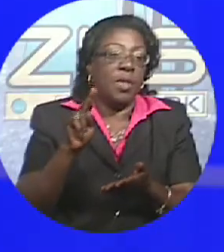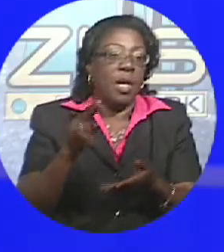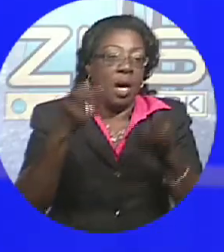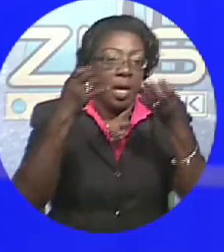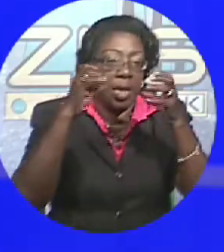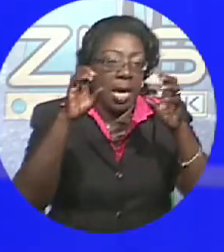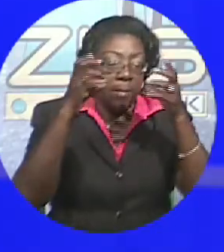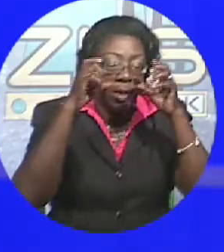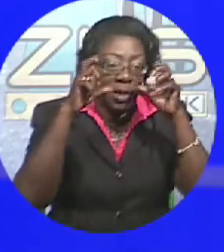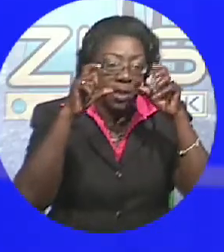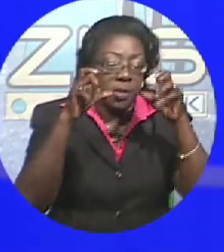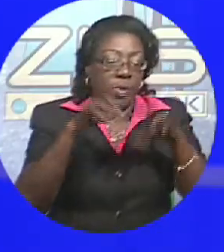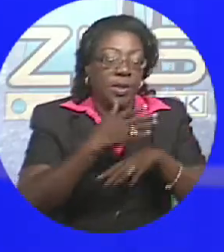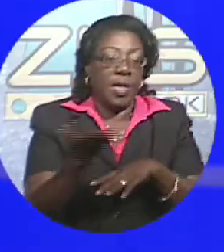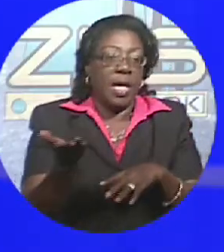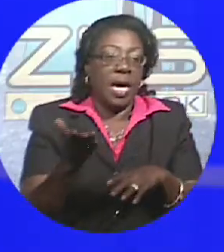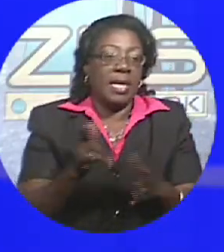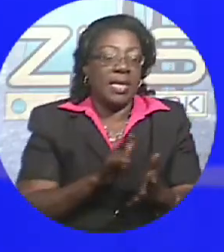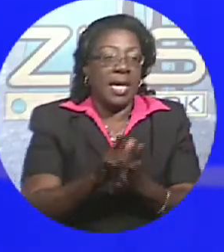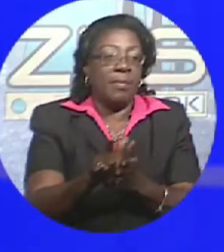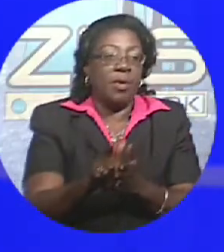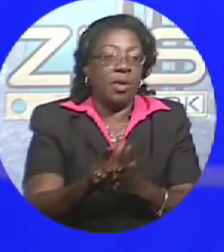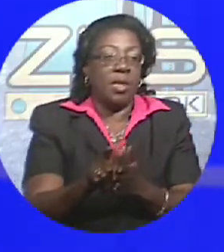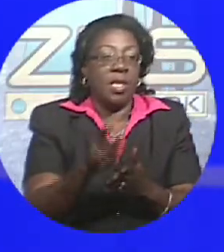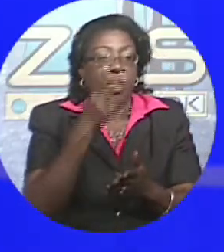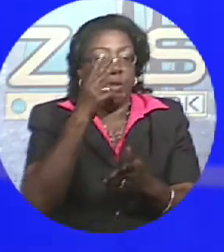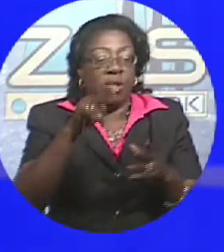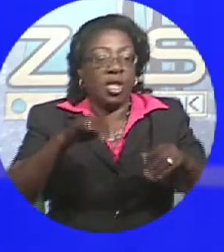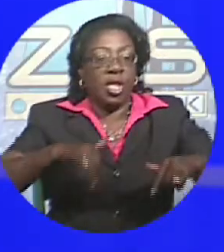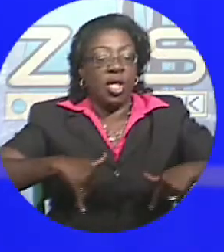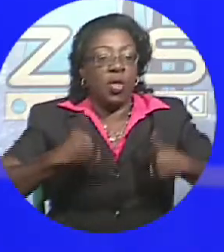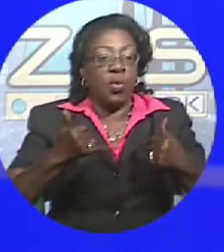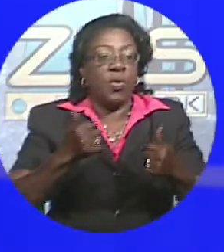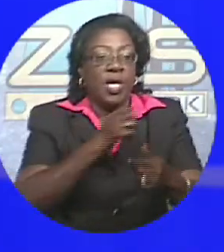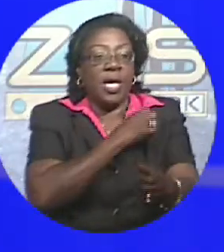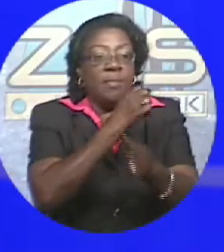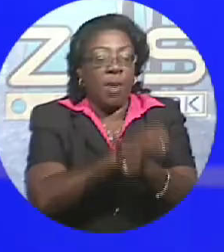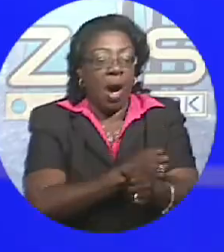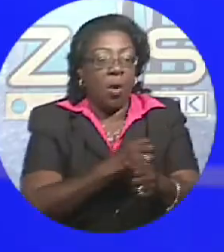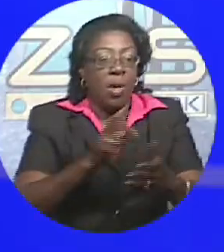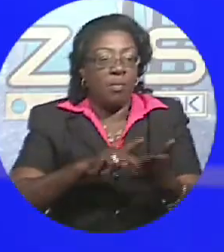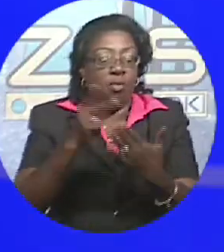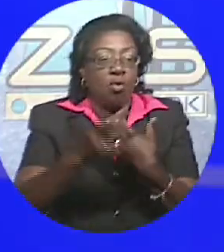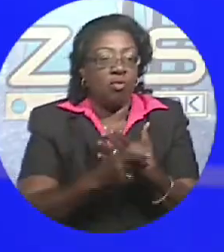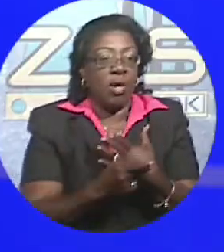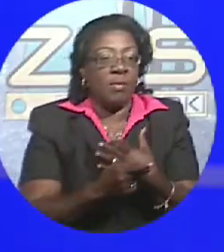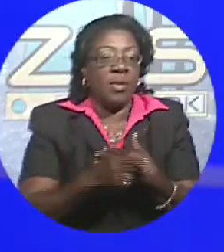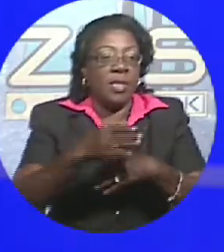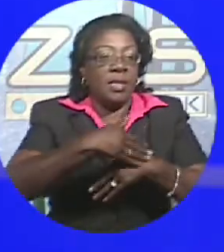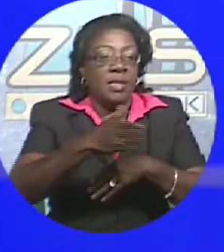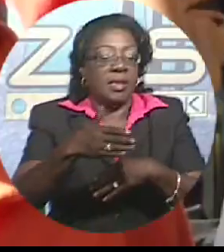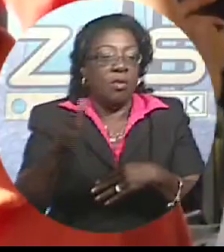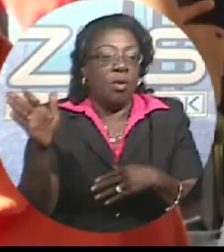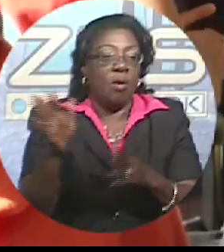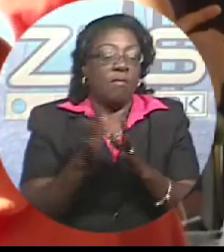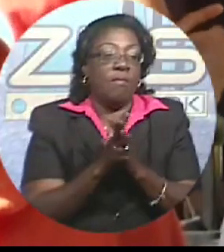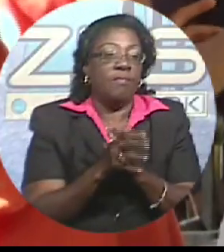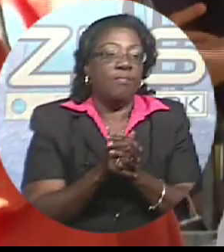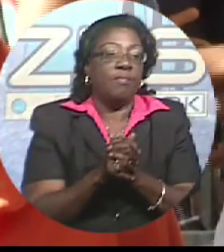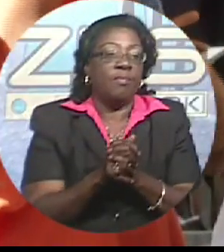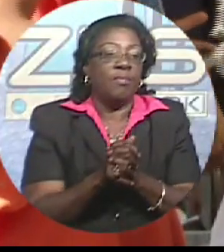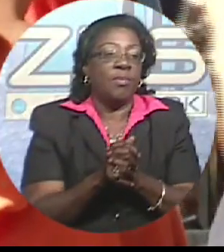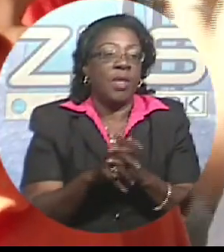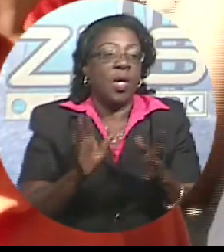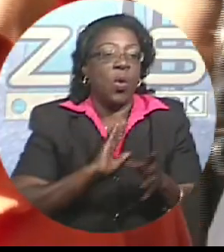at the Lyndon Pinling International Airport to see the Youth Empowerment Program participants off. This year